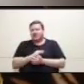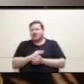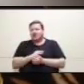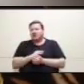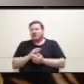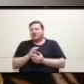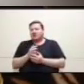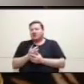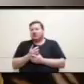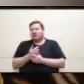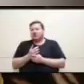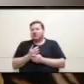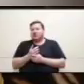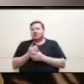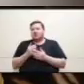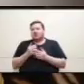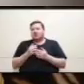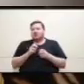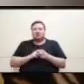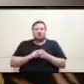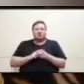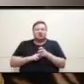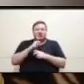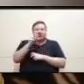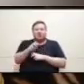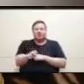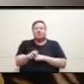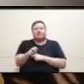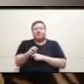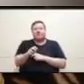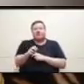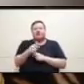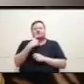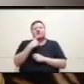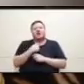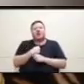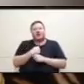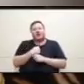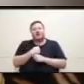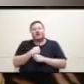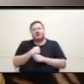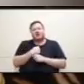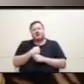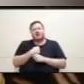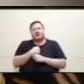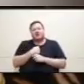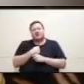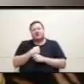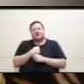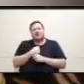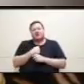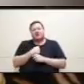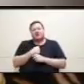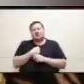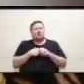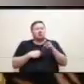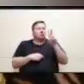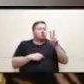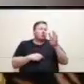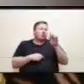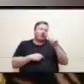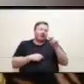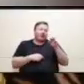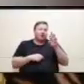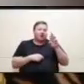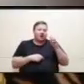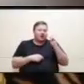somehow you jump or skip it. You must tell us, okay, So much, so 2 billion rand was